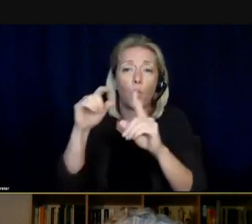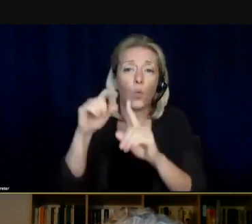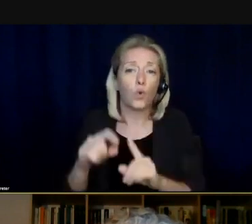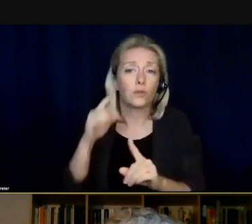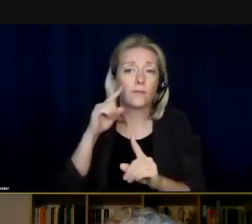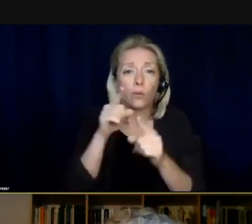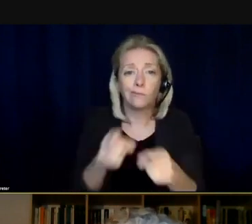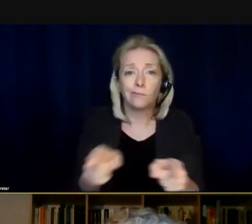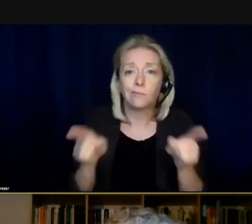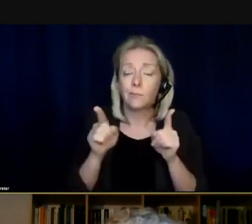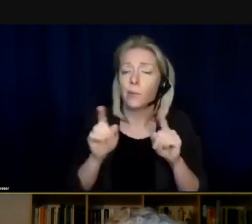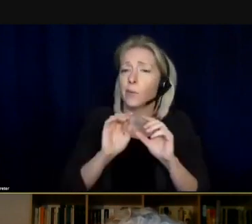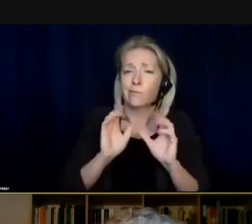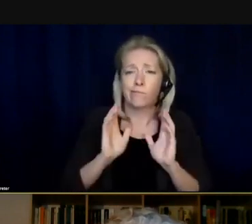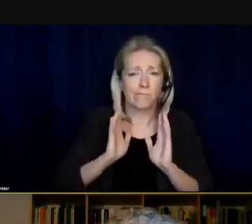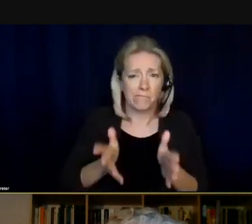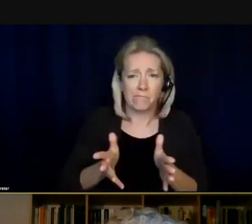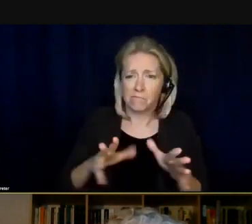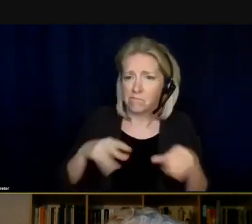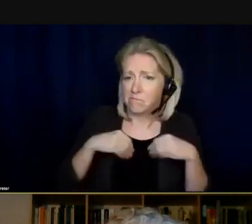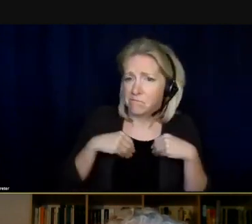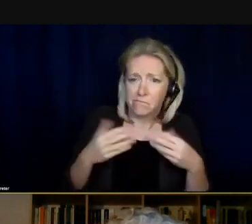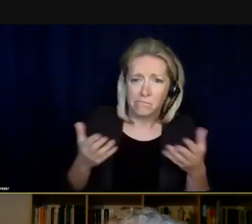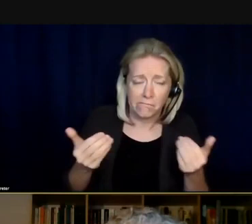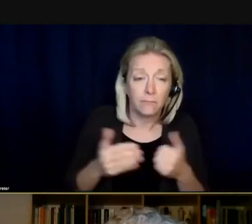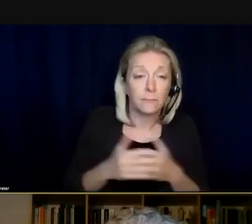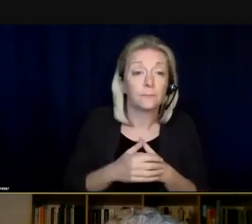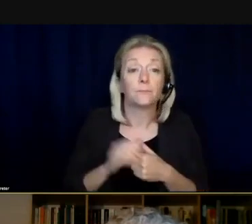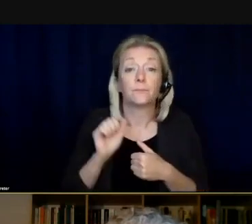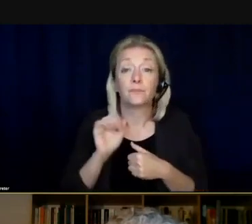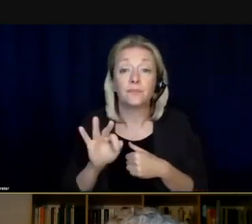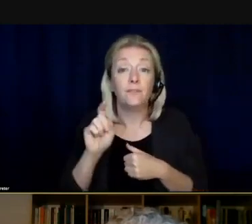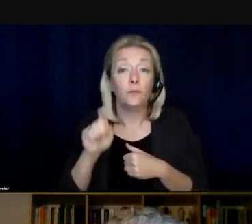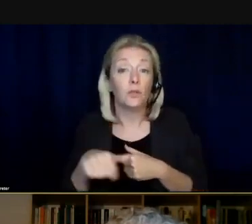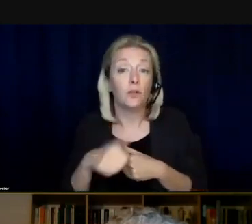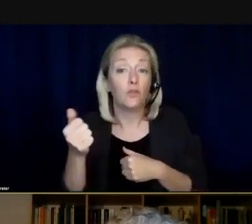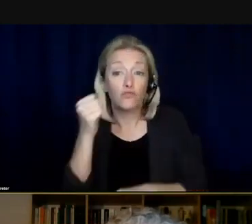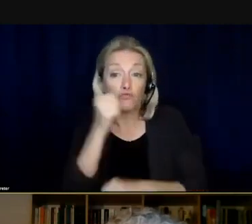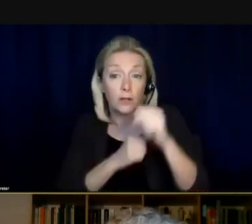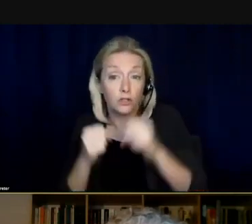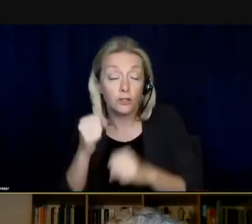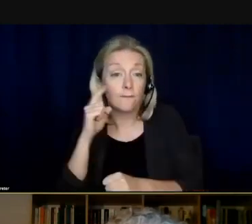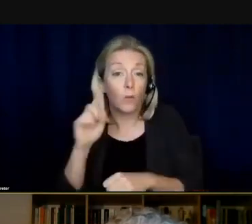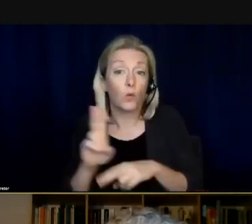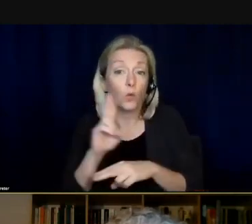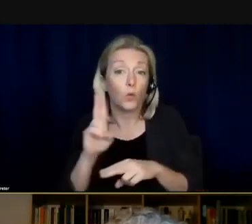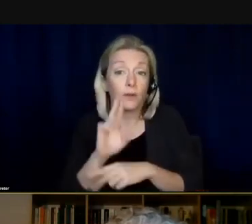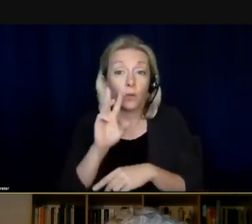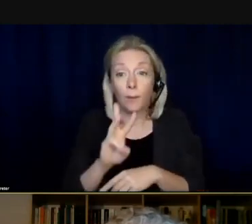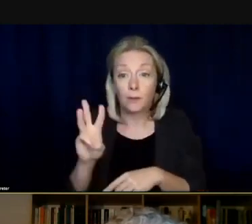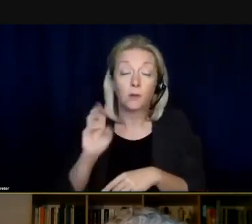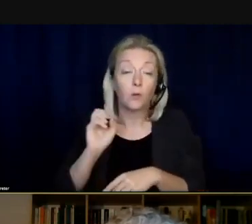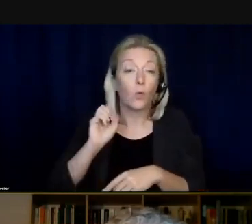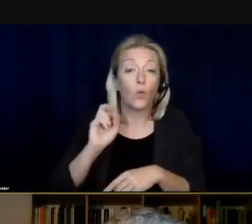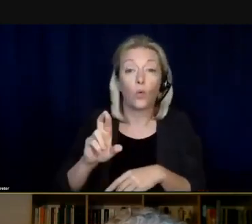for people. We have no problems. Also, if you need other strategies for using the website or